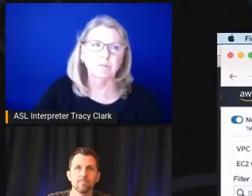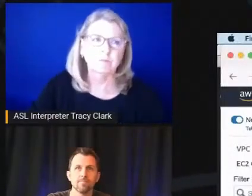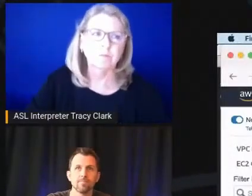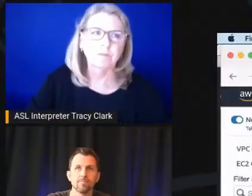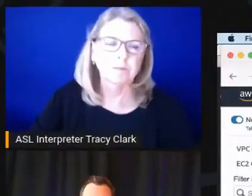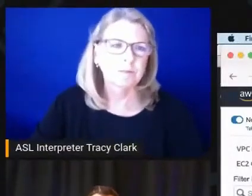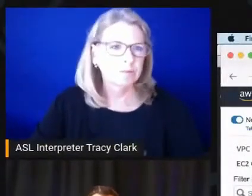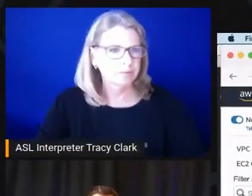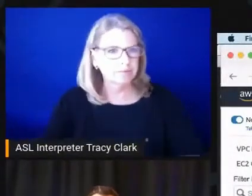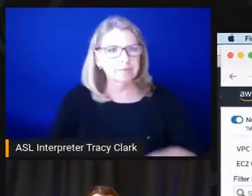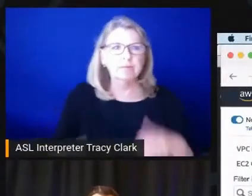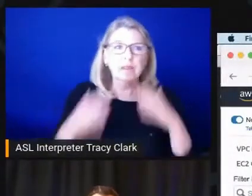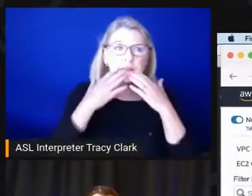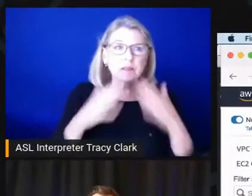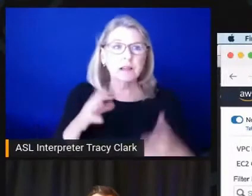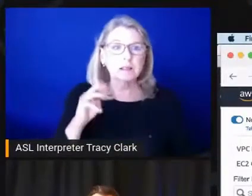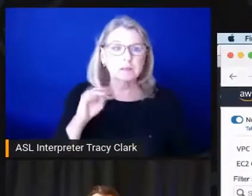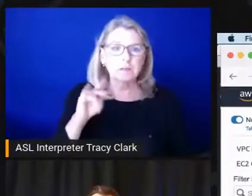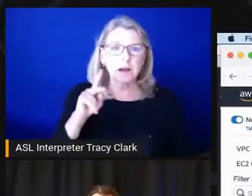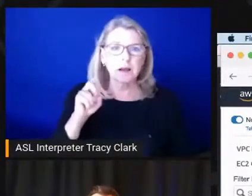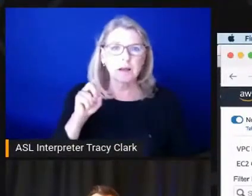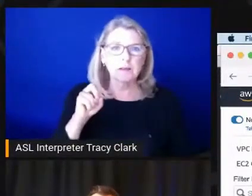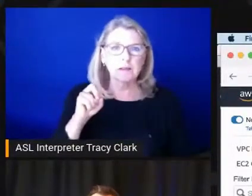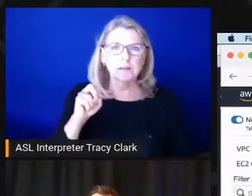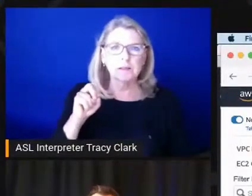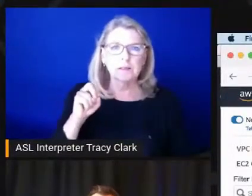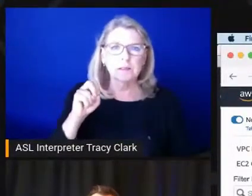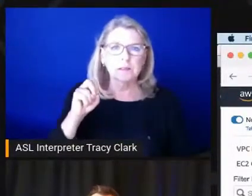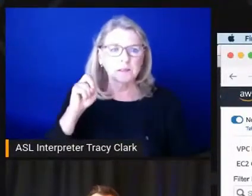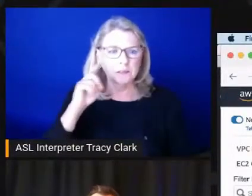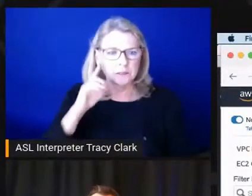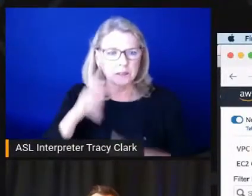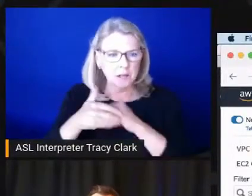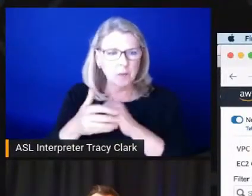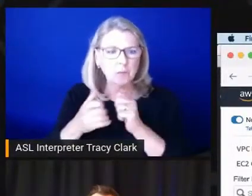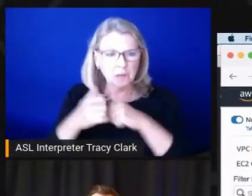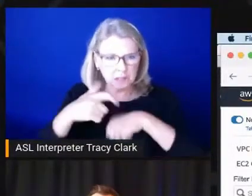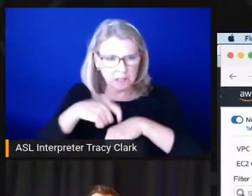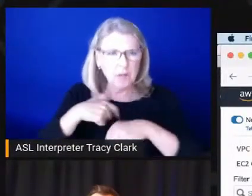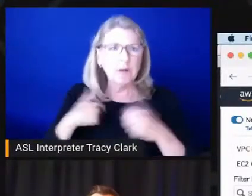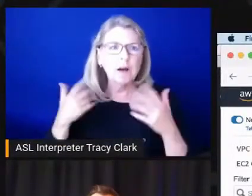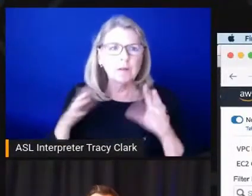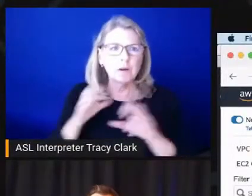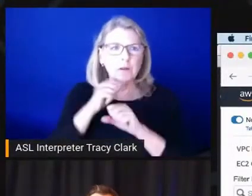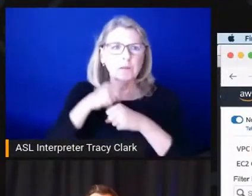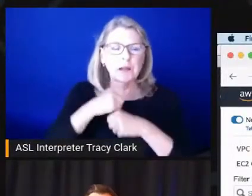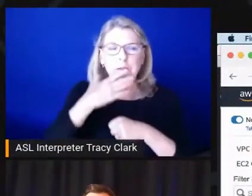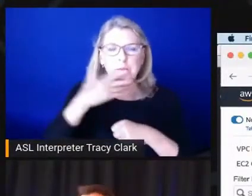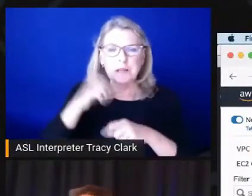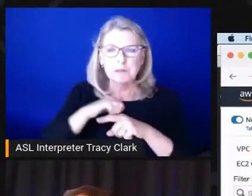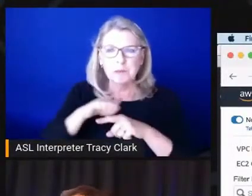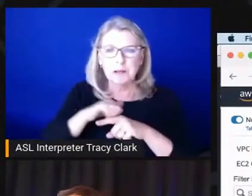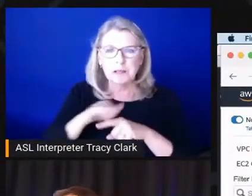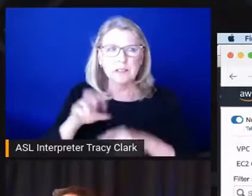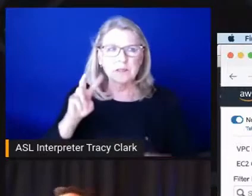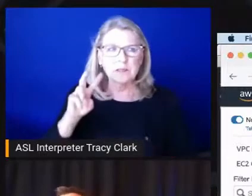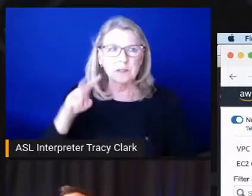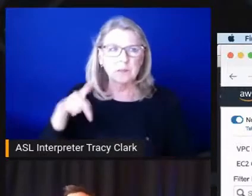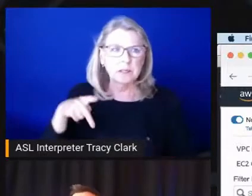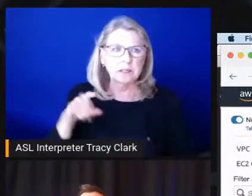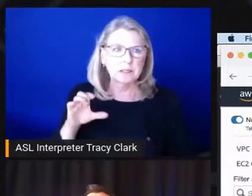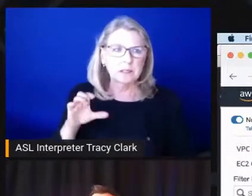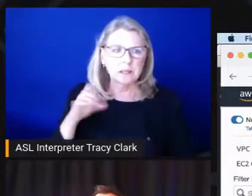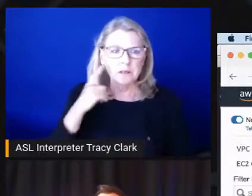Just in the interest of time, I have already created a best practice VPC for EKS